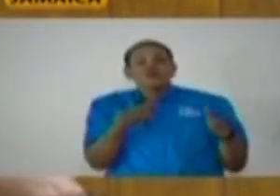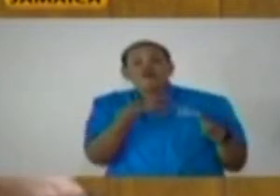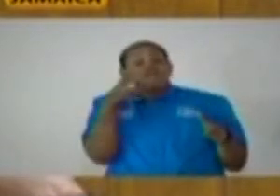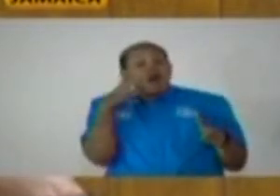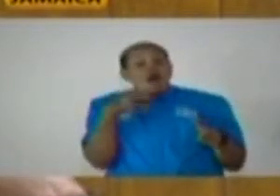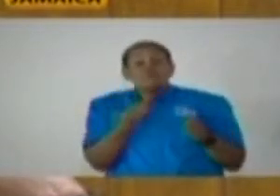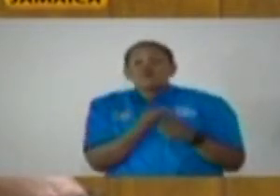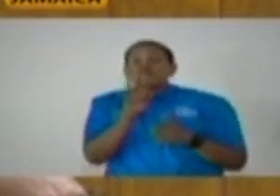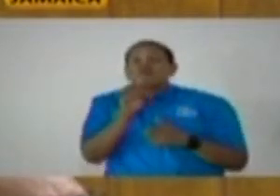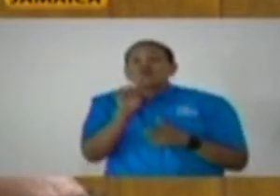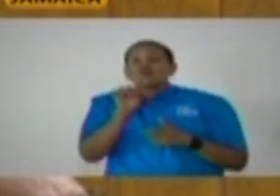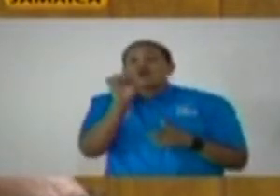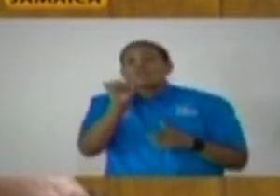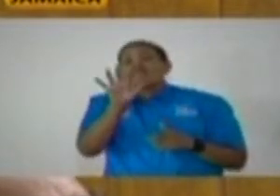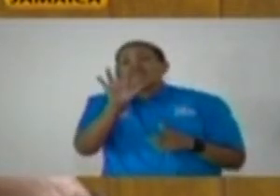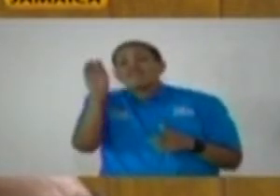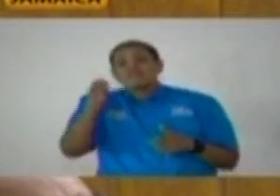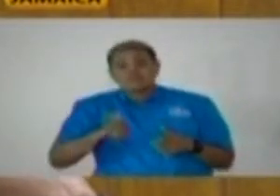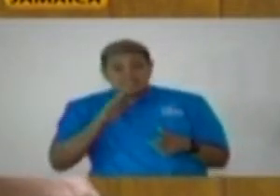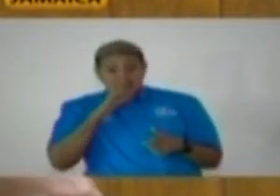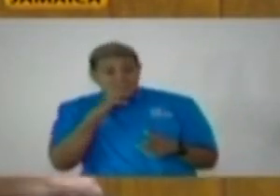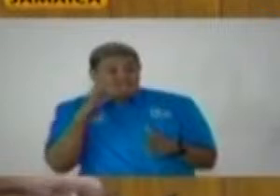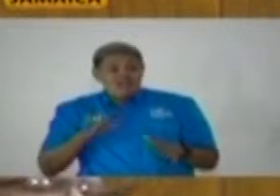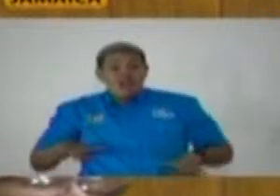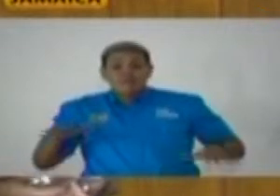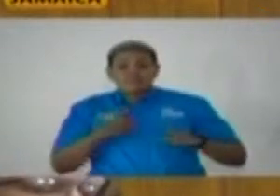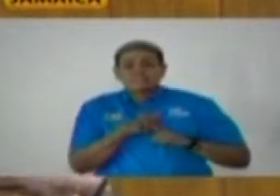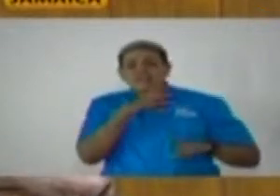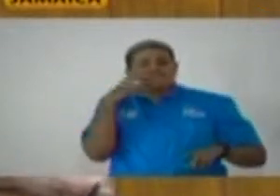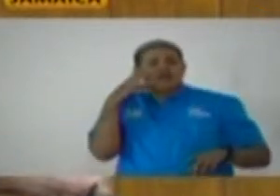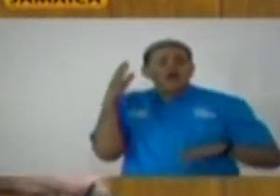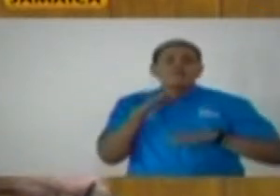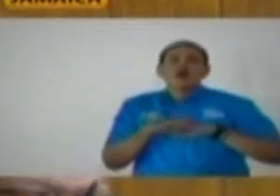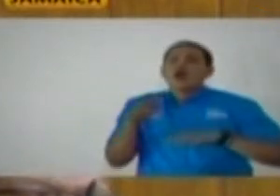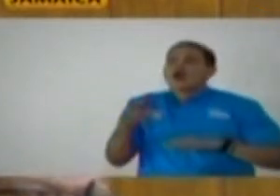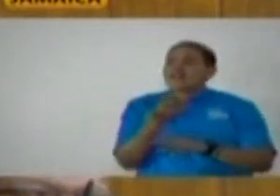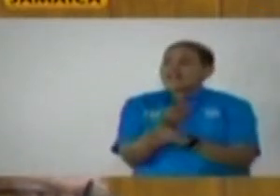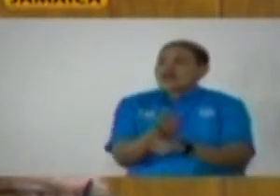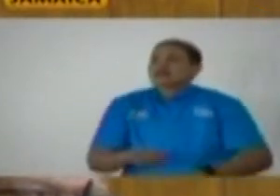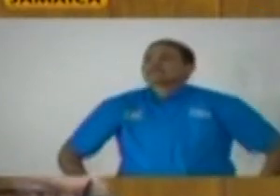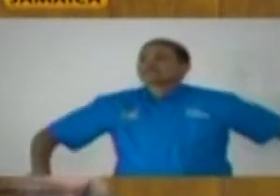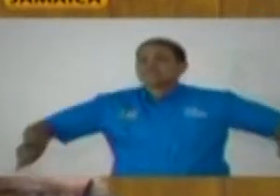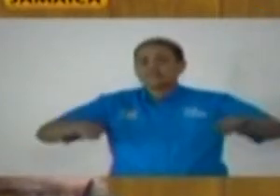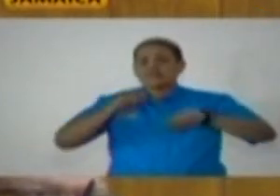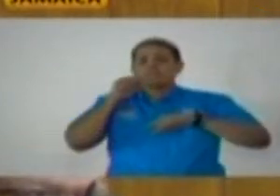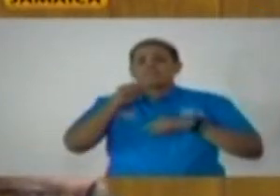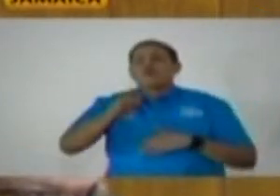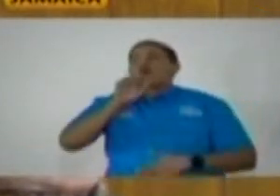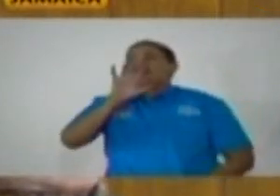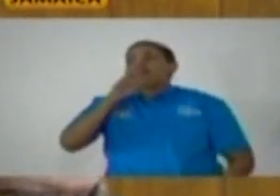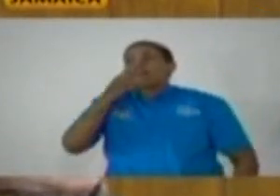with 41.5% of farmers farming on lands that are 0.5 hectare and